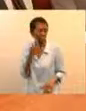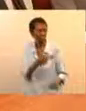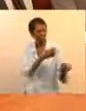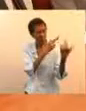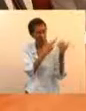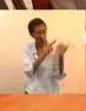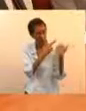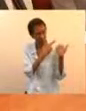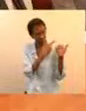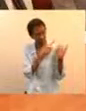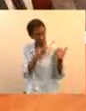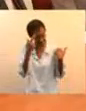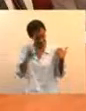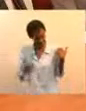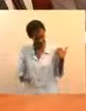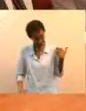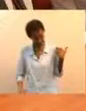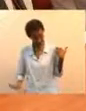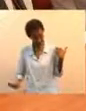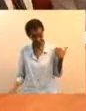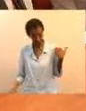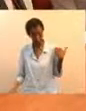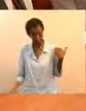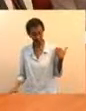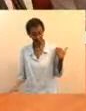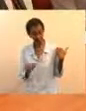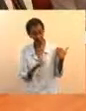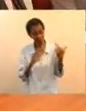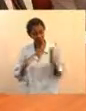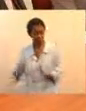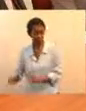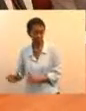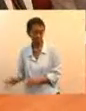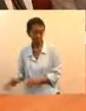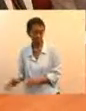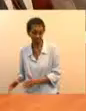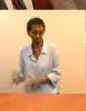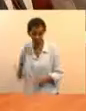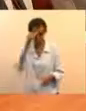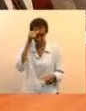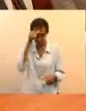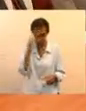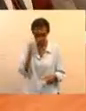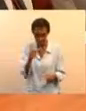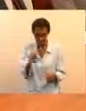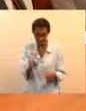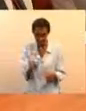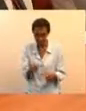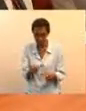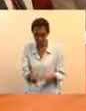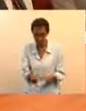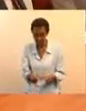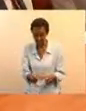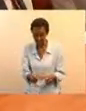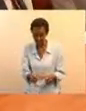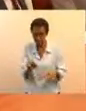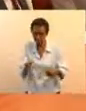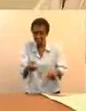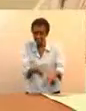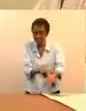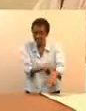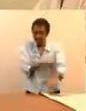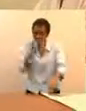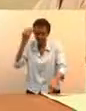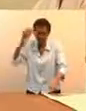The responsibility for making arrangements for your children is yours. Remember, depending on the nature of your